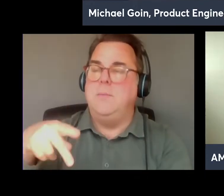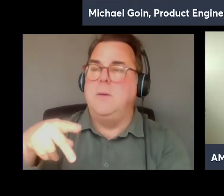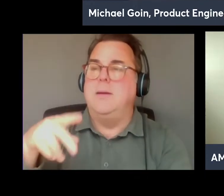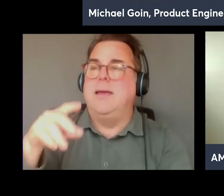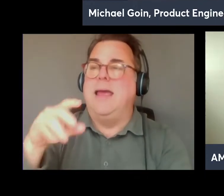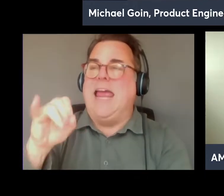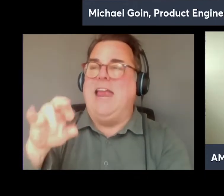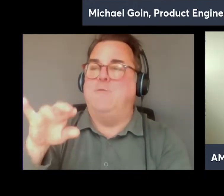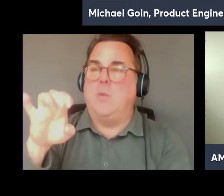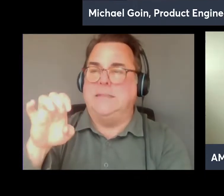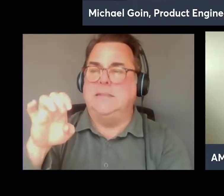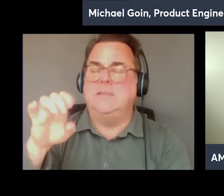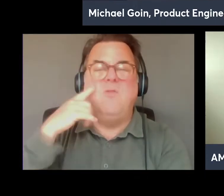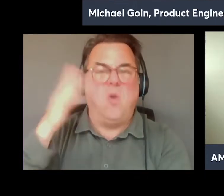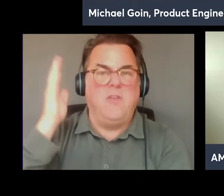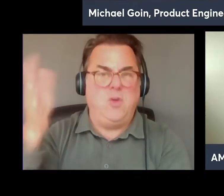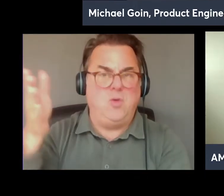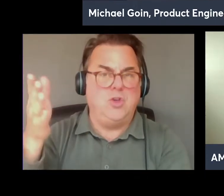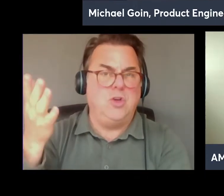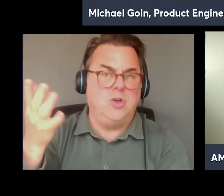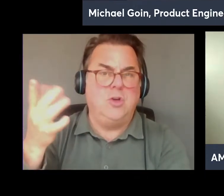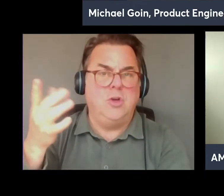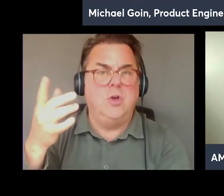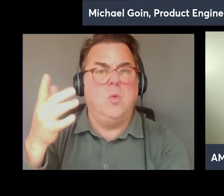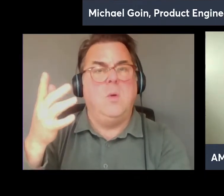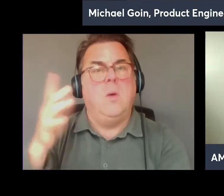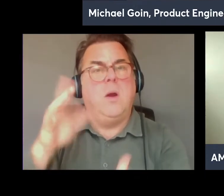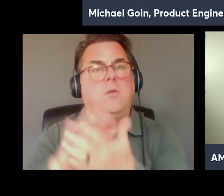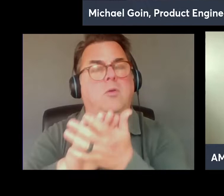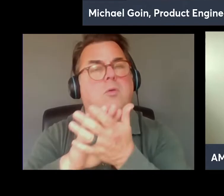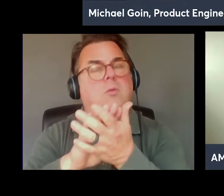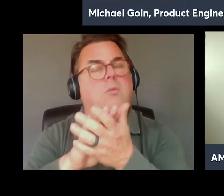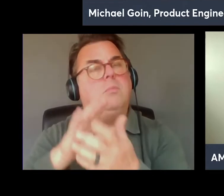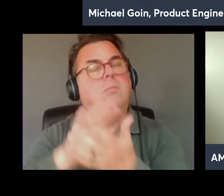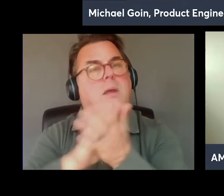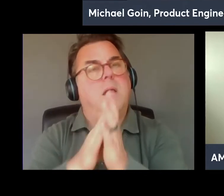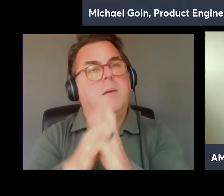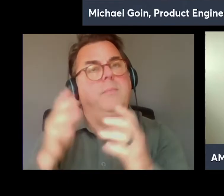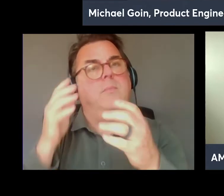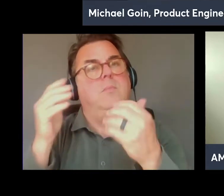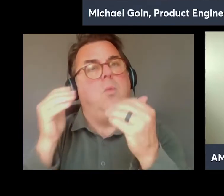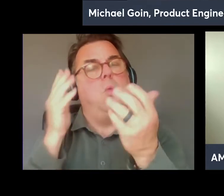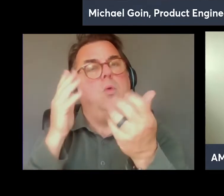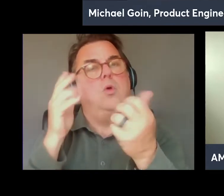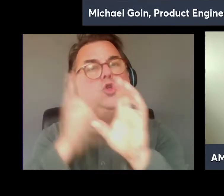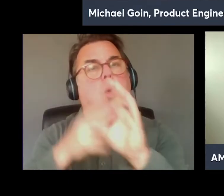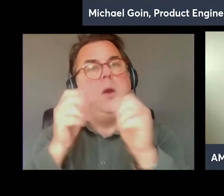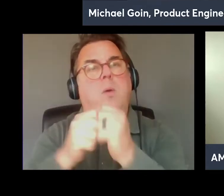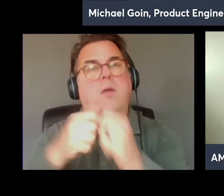future. Very much looking to be on Graviton and getting a lot of use out of that.